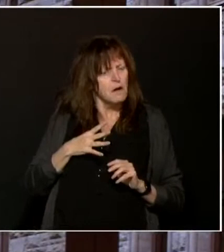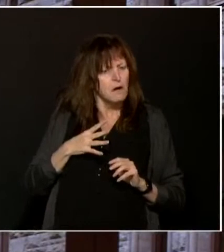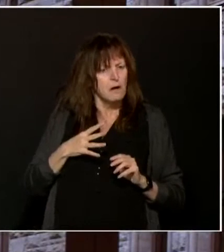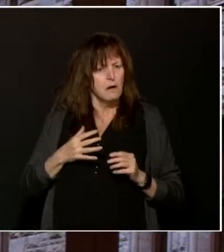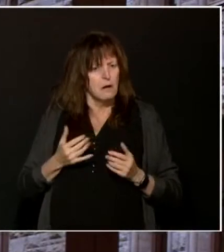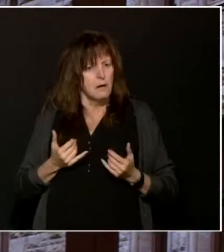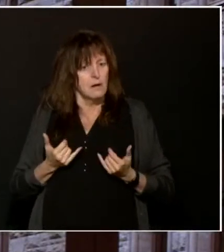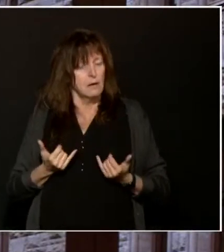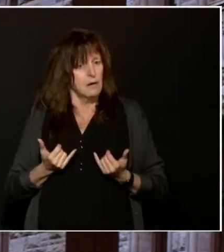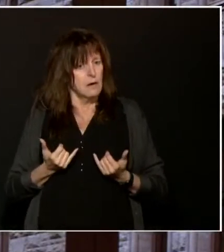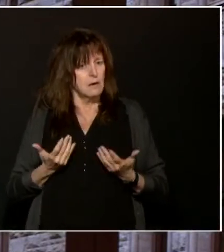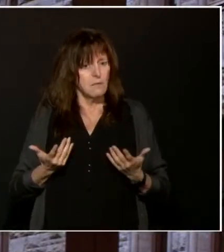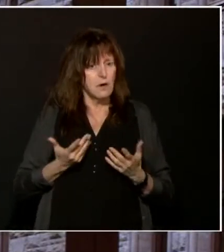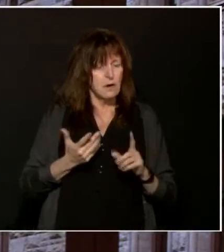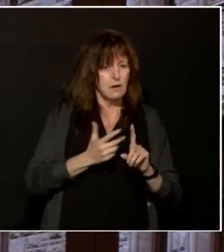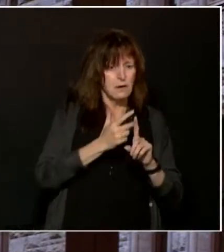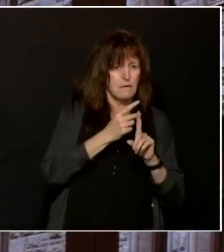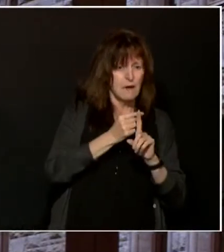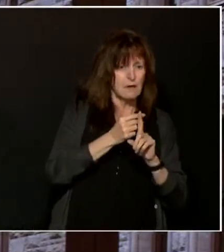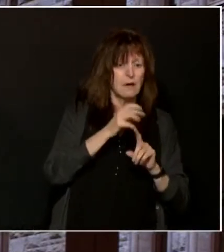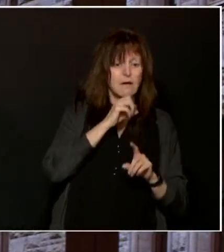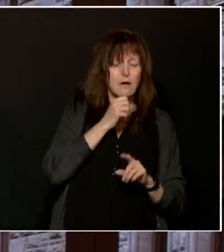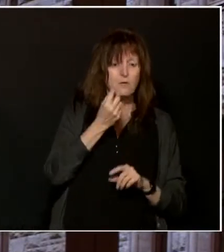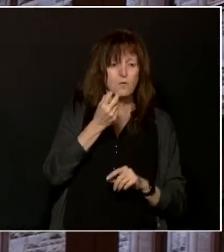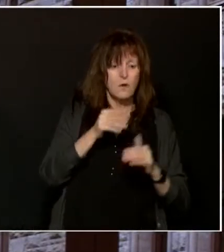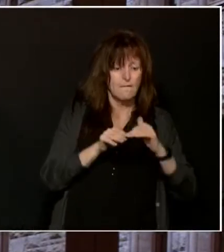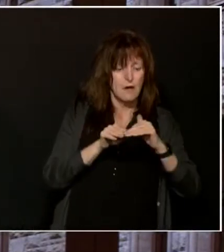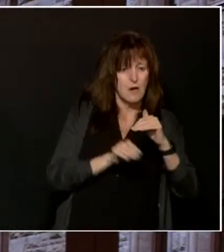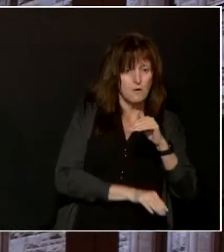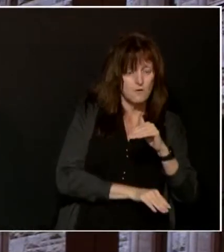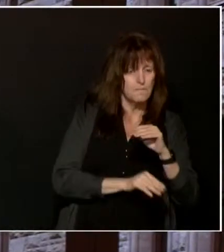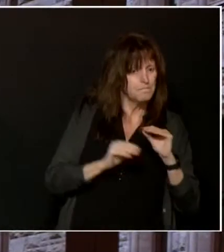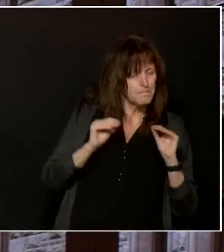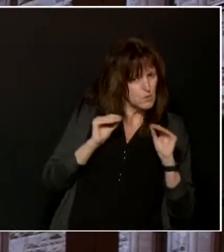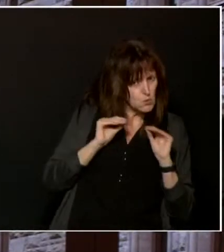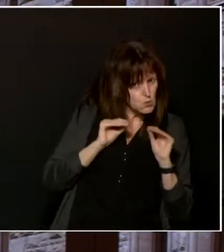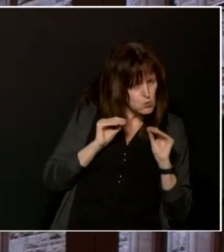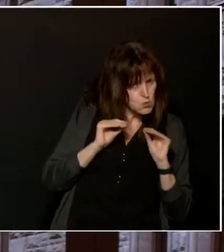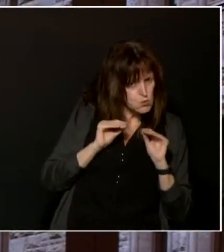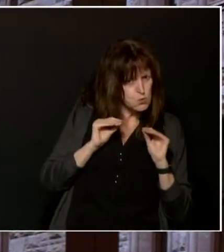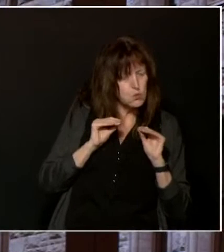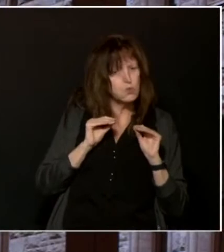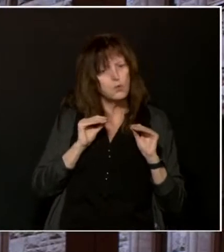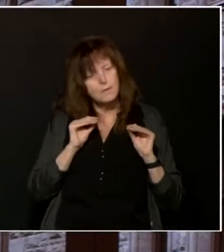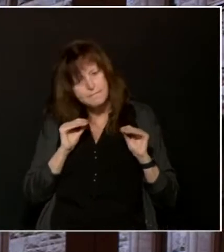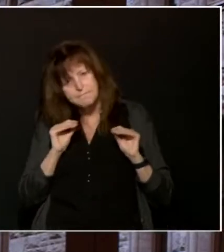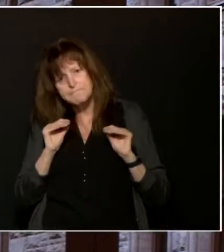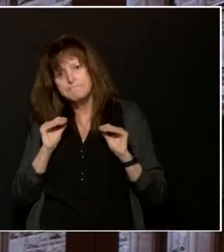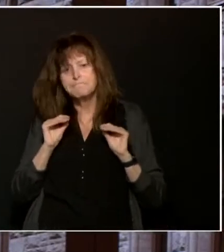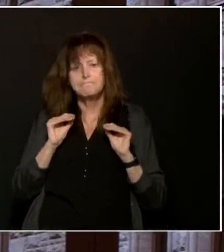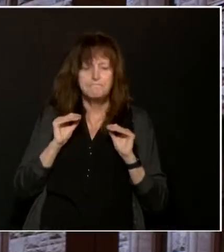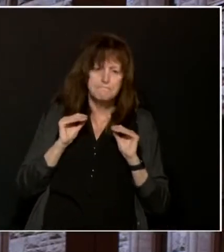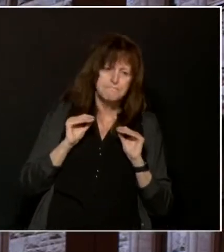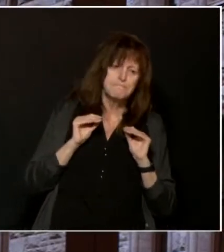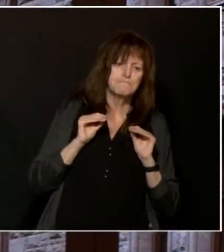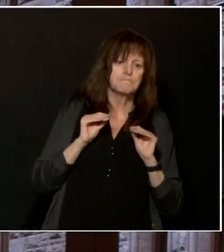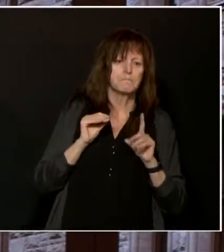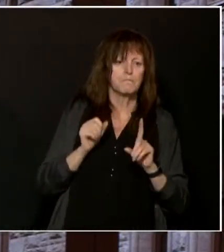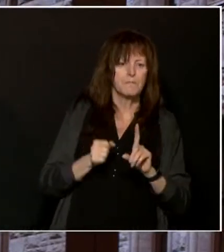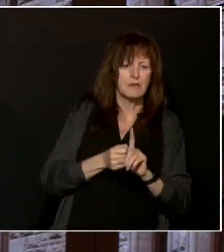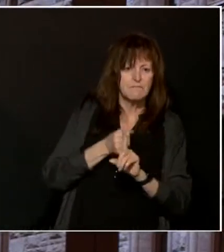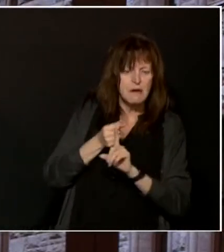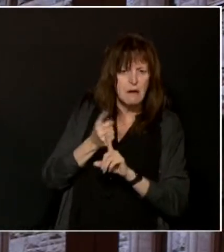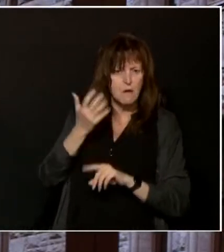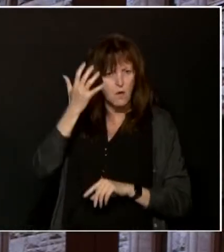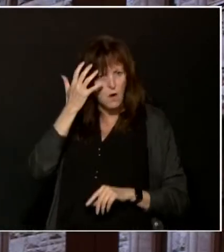those under the age of 12 in there. Not that they have contributed a lot to hospitalizations or severity of cases with the younger children,